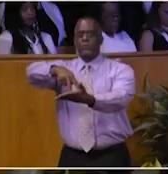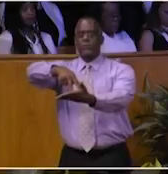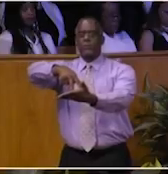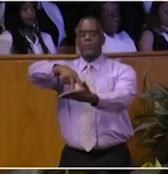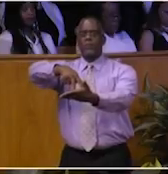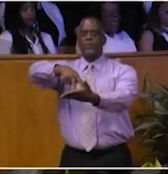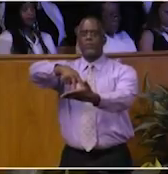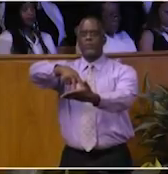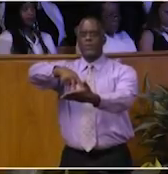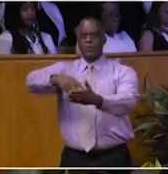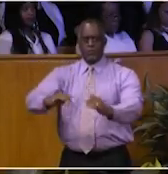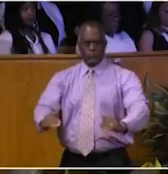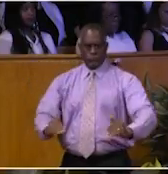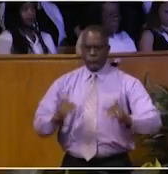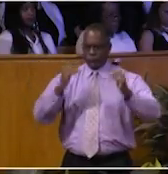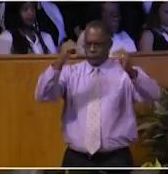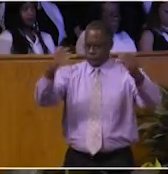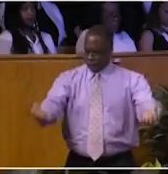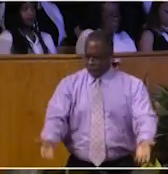rise up,